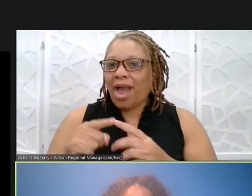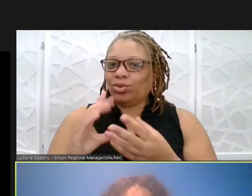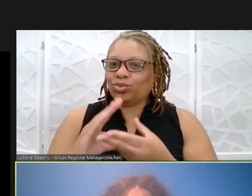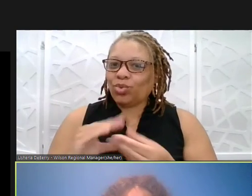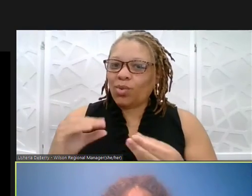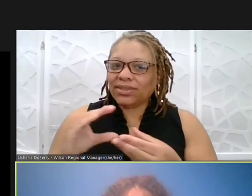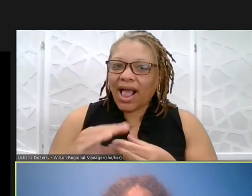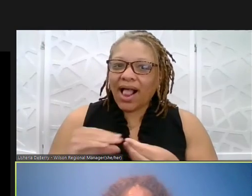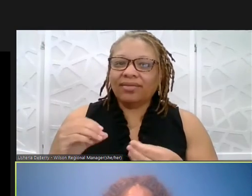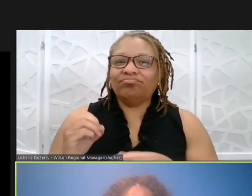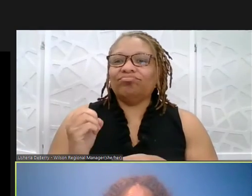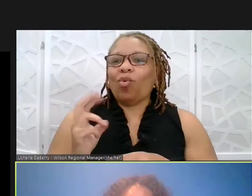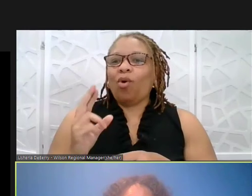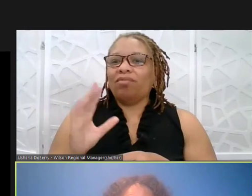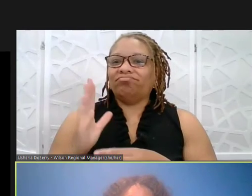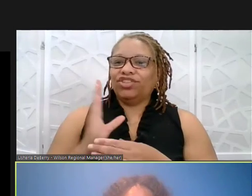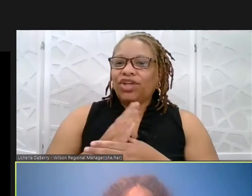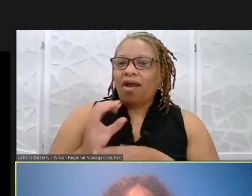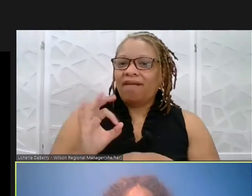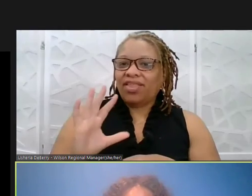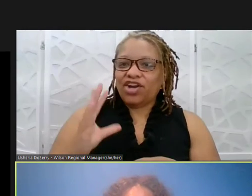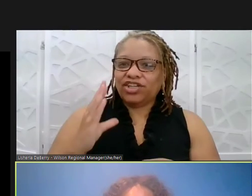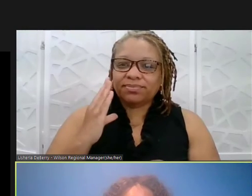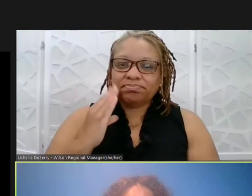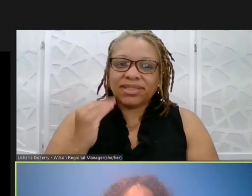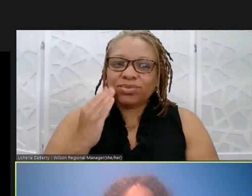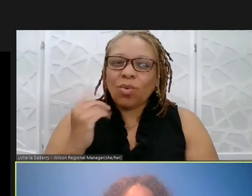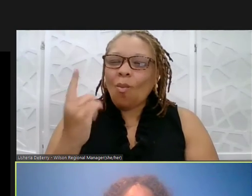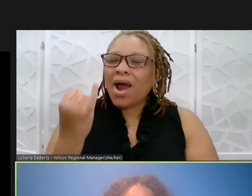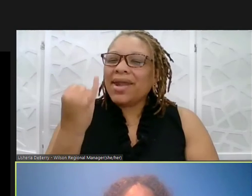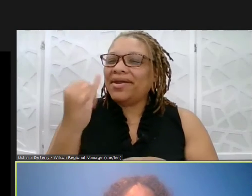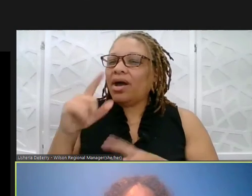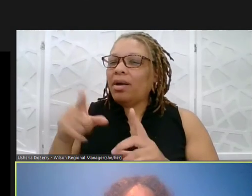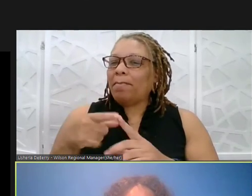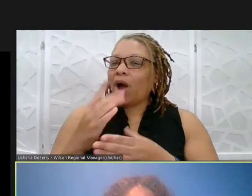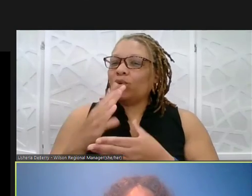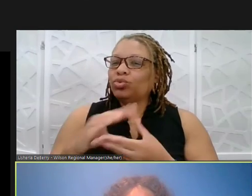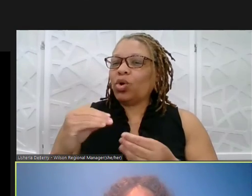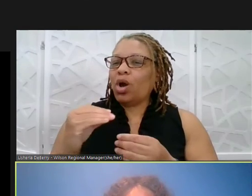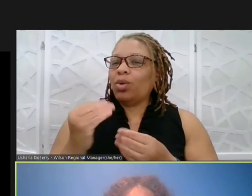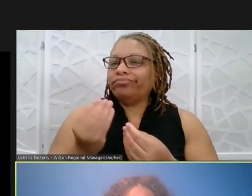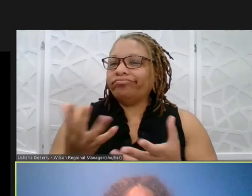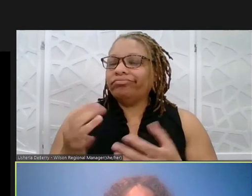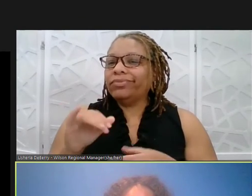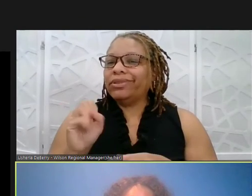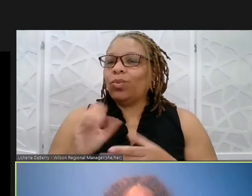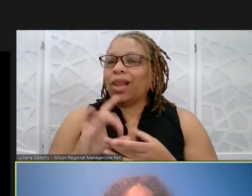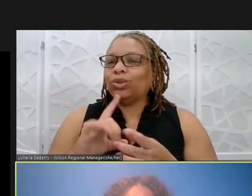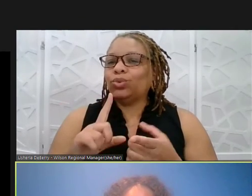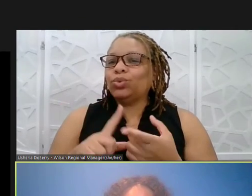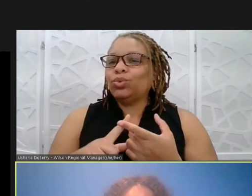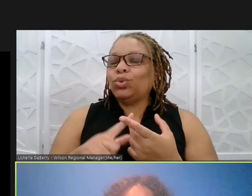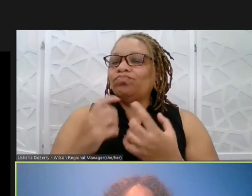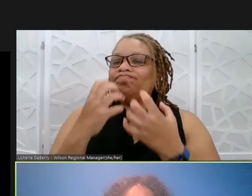deaf legacies, storytelling, sharing of their experiences.